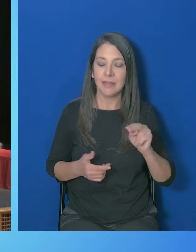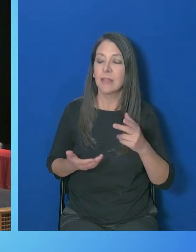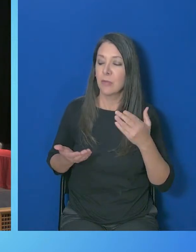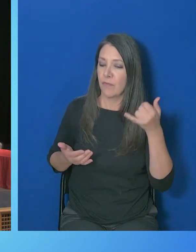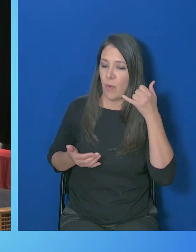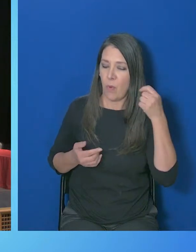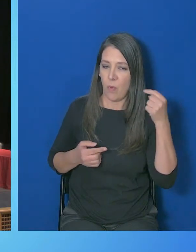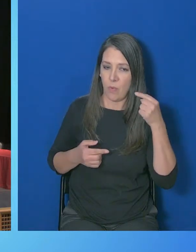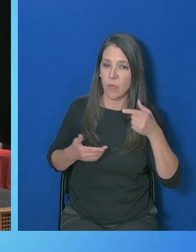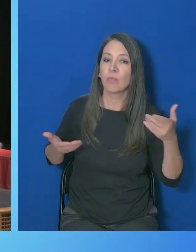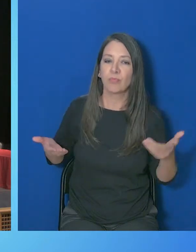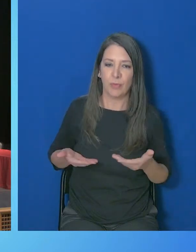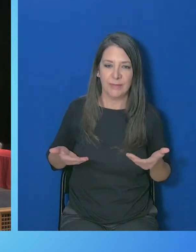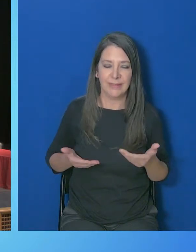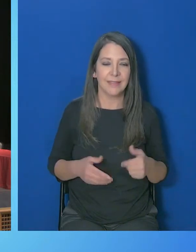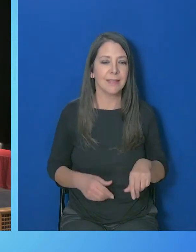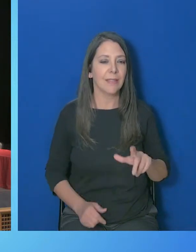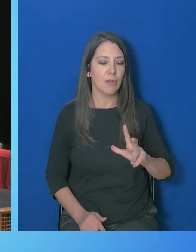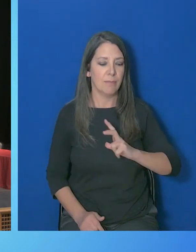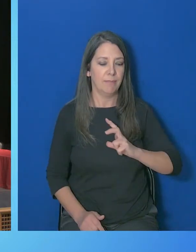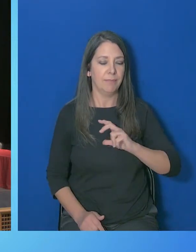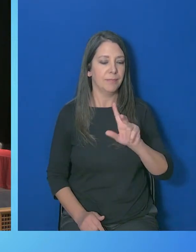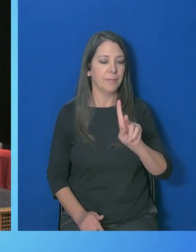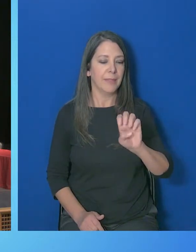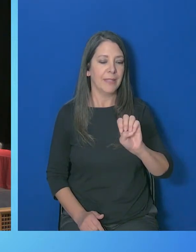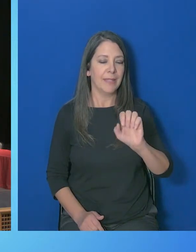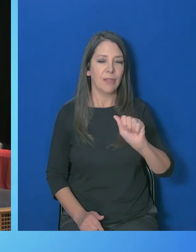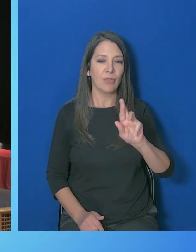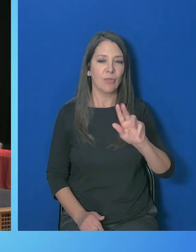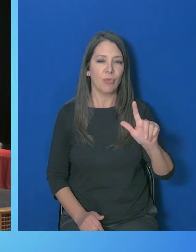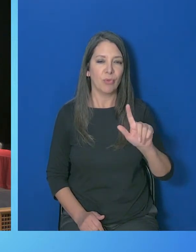Present. Earl Terry?